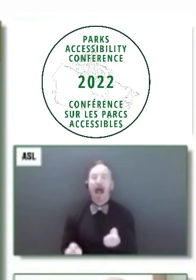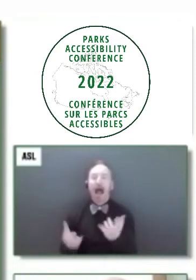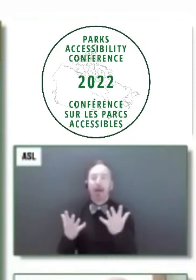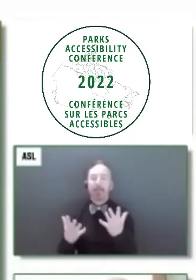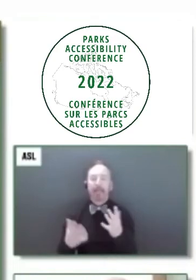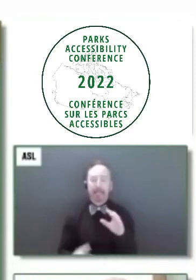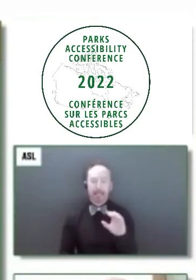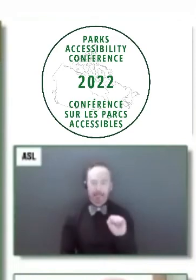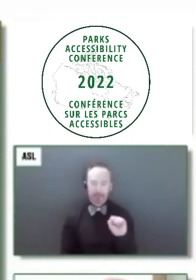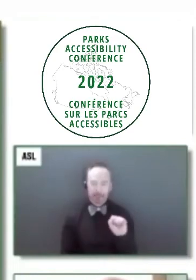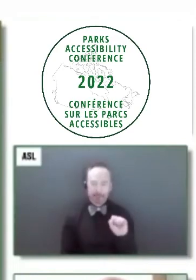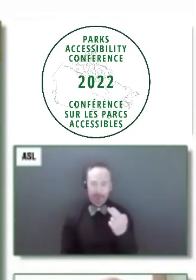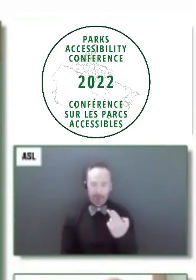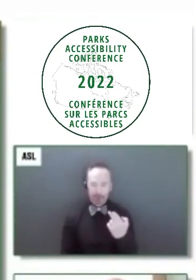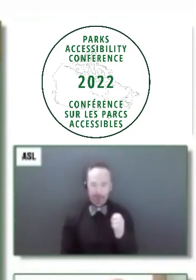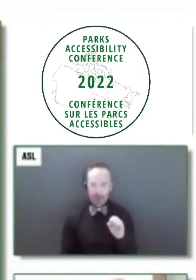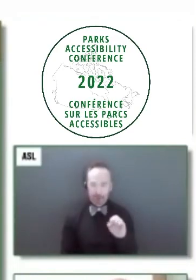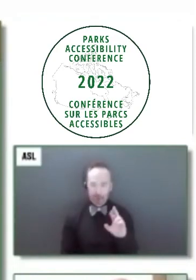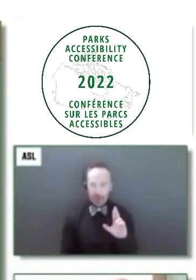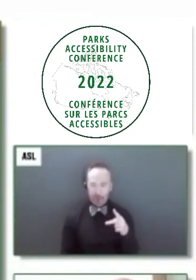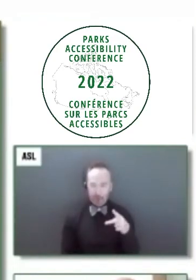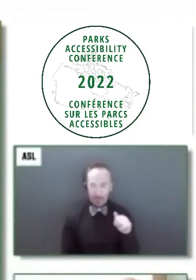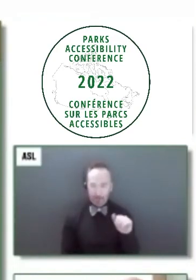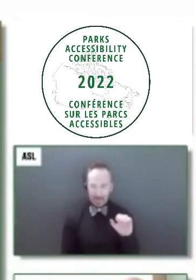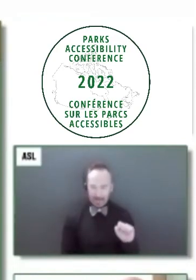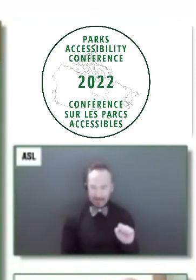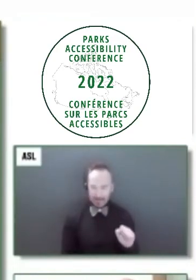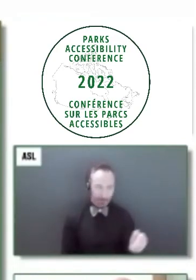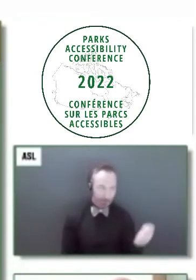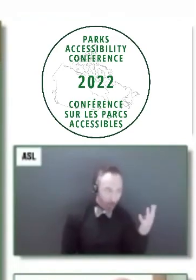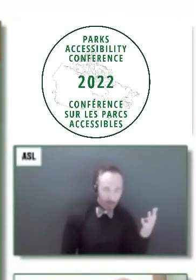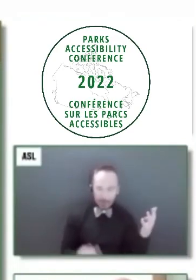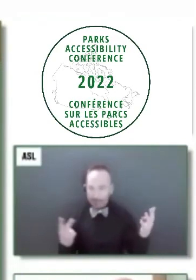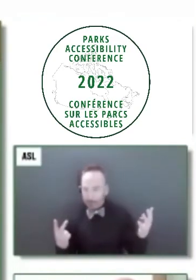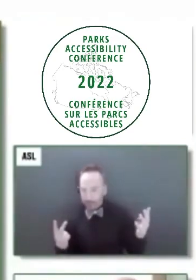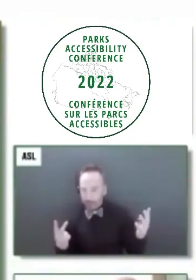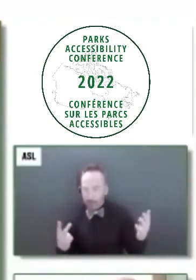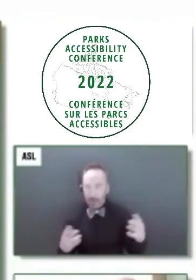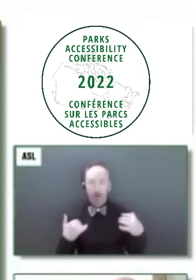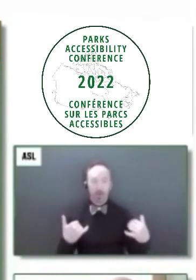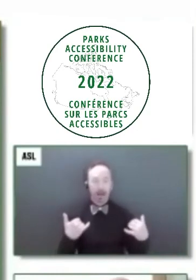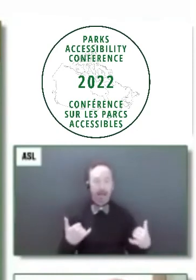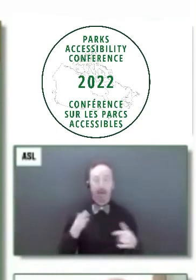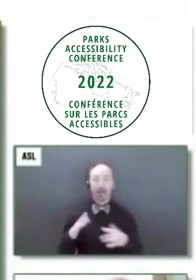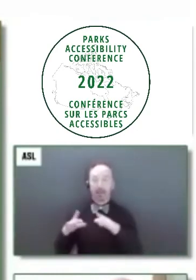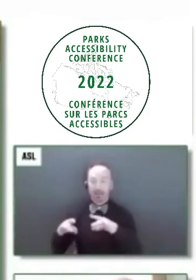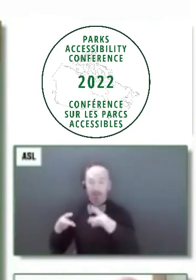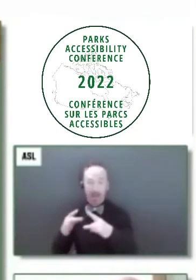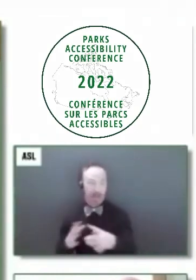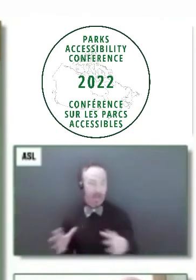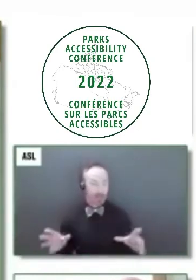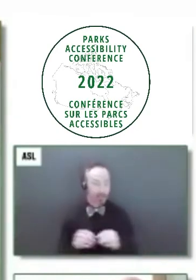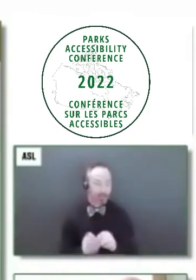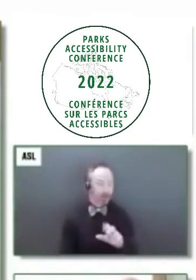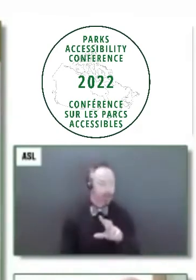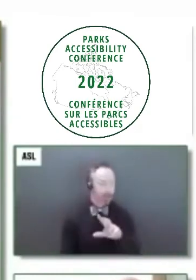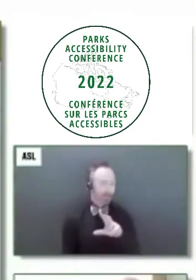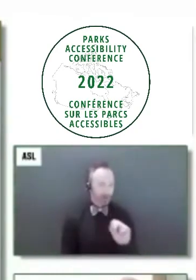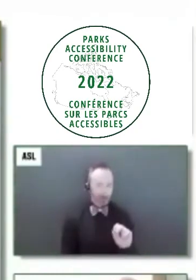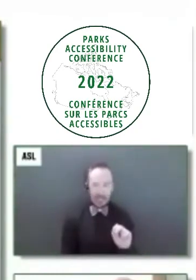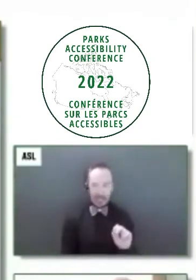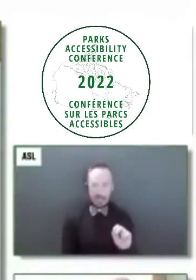there are roughly 30 trail riders in the park system in Australia. Next slide, please.